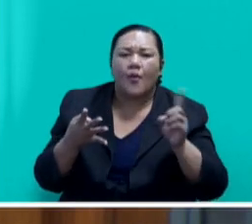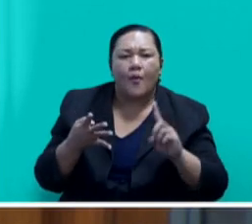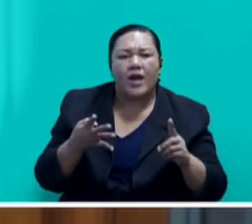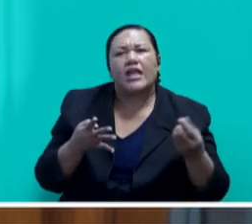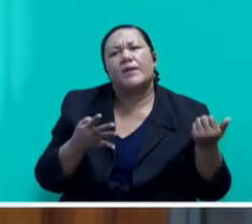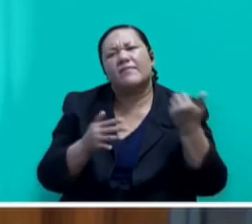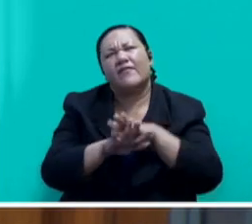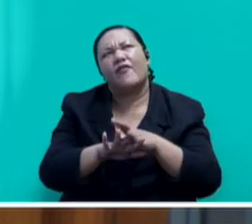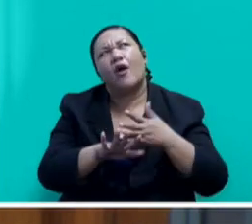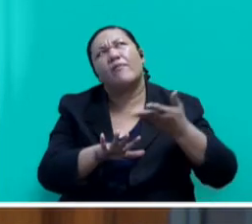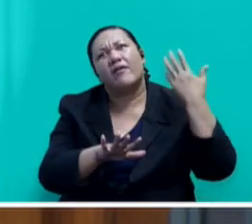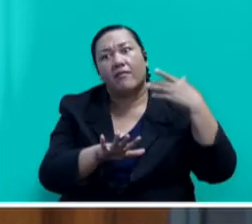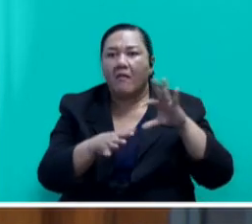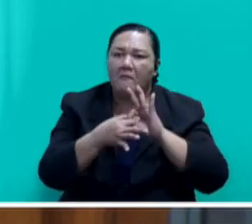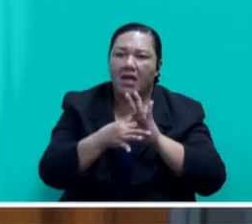disjointed previously.